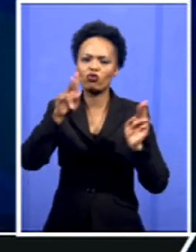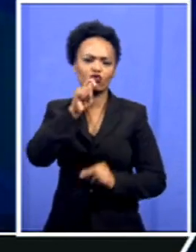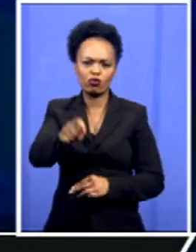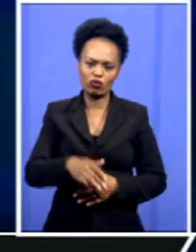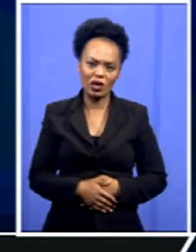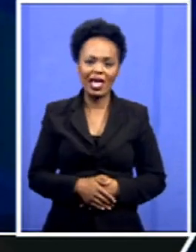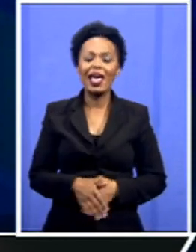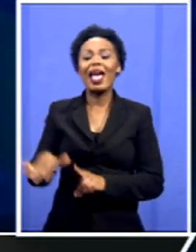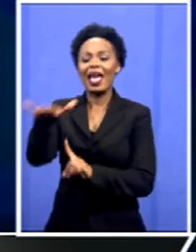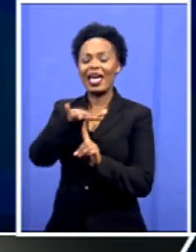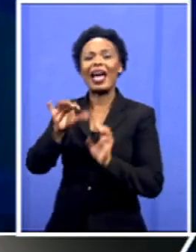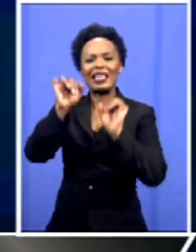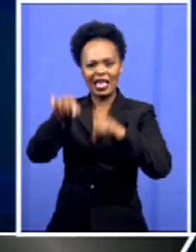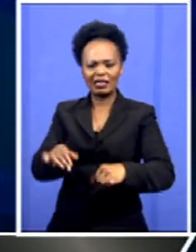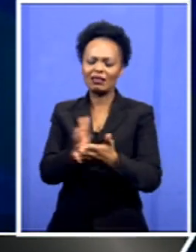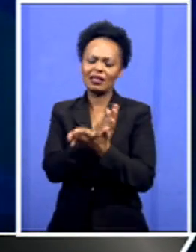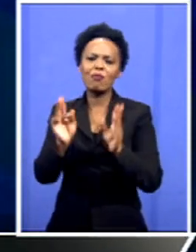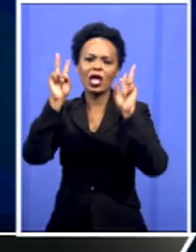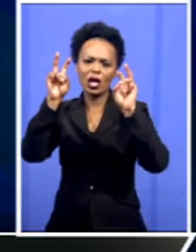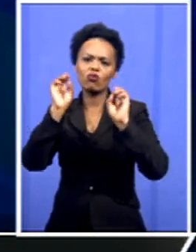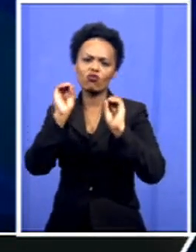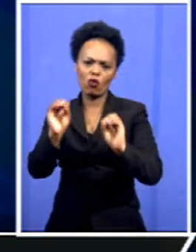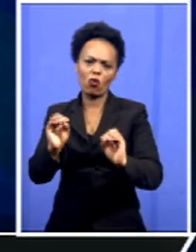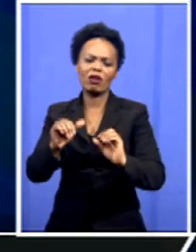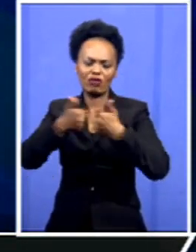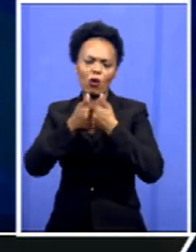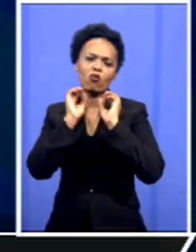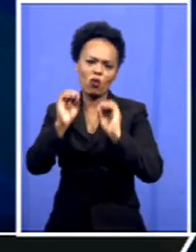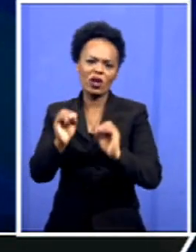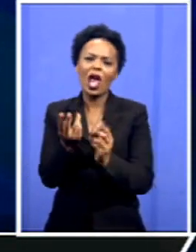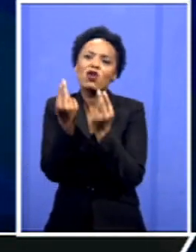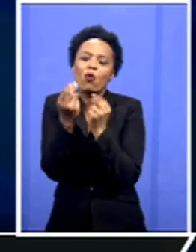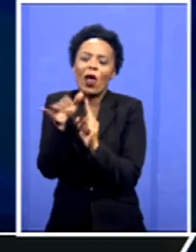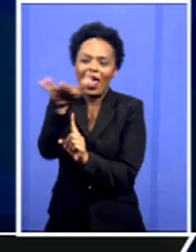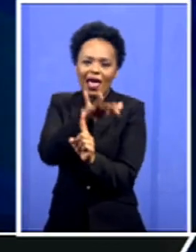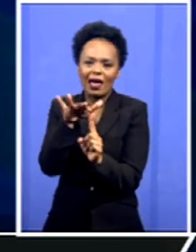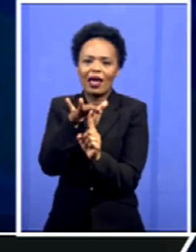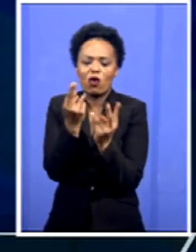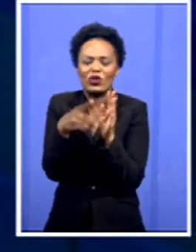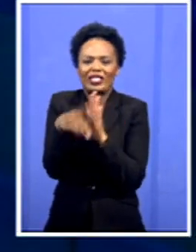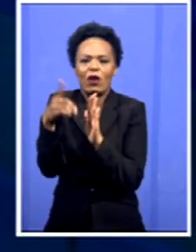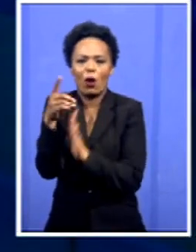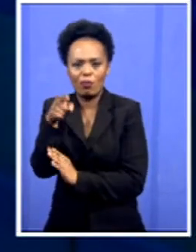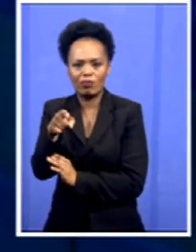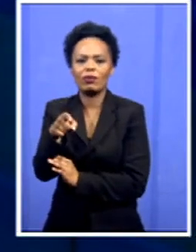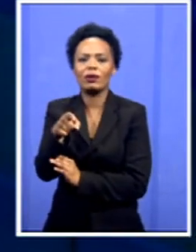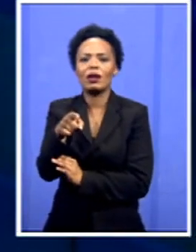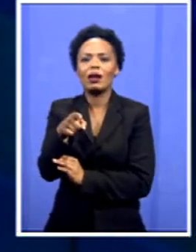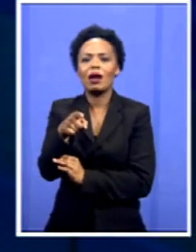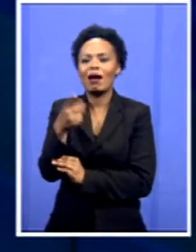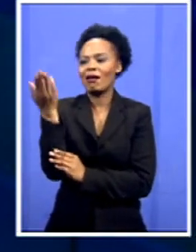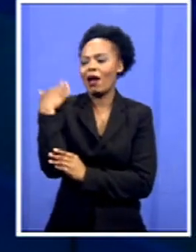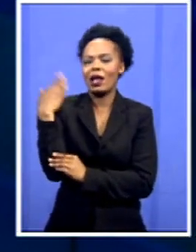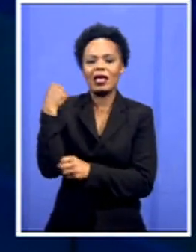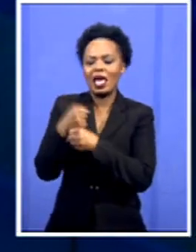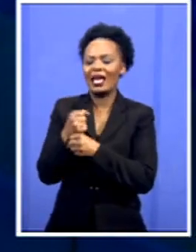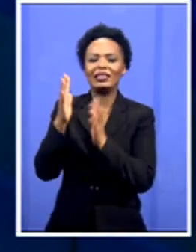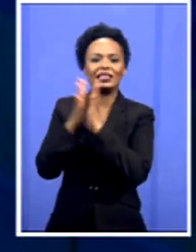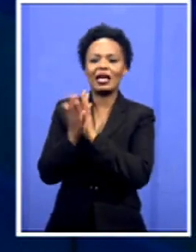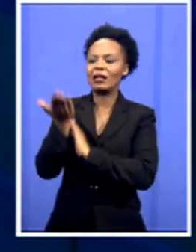where there are issues is actually new areas that are newly developed or that were not there 10 years